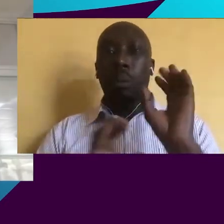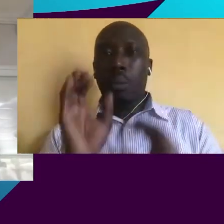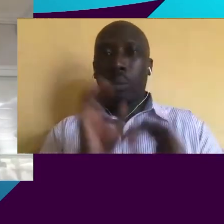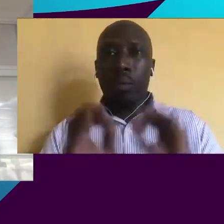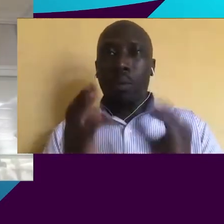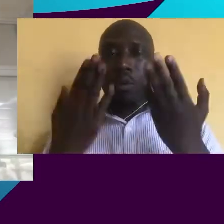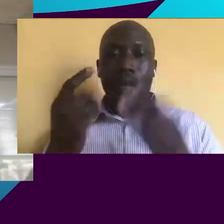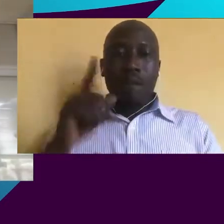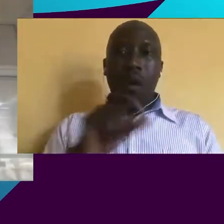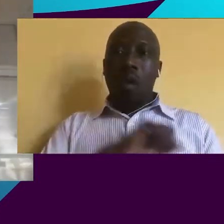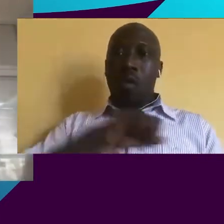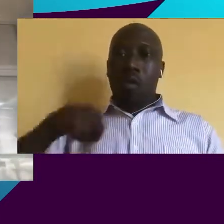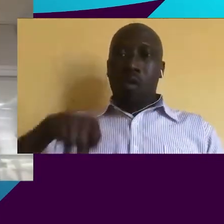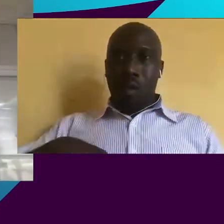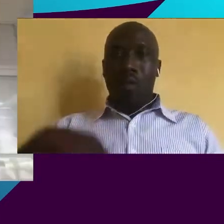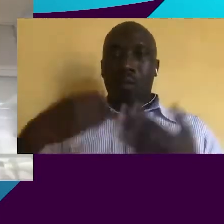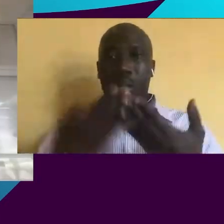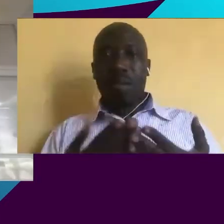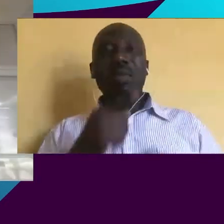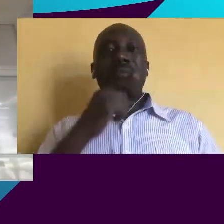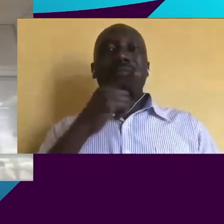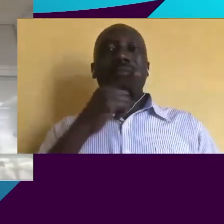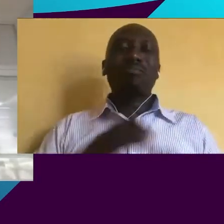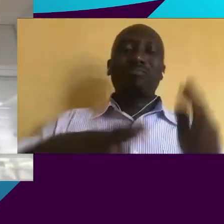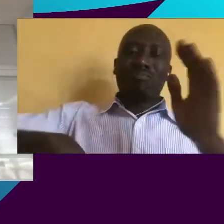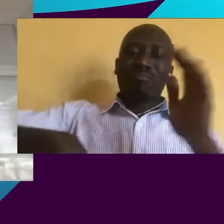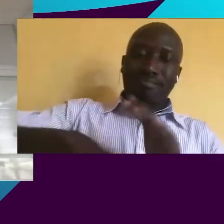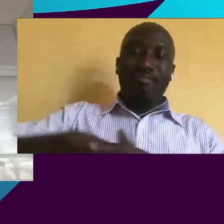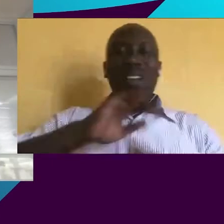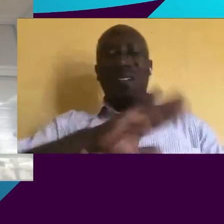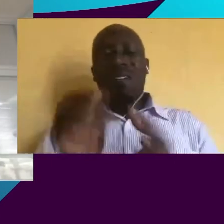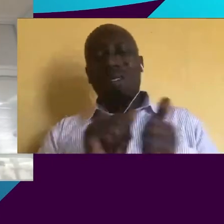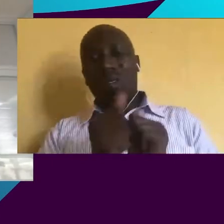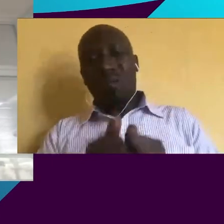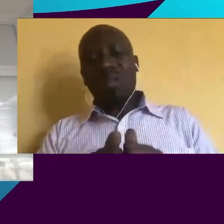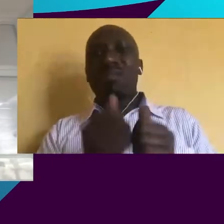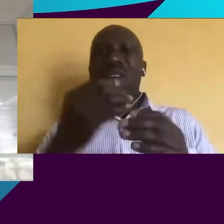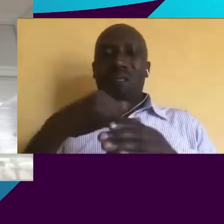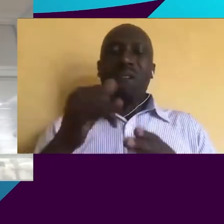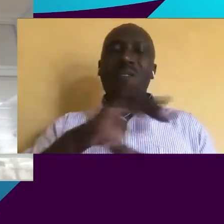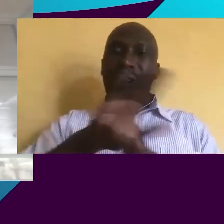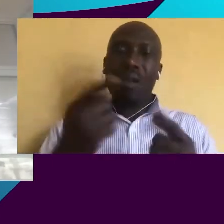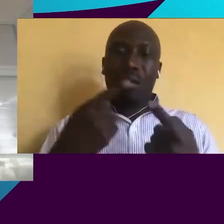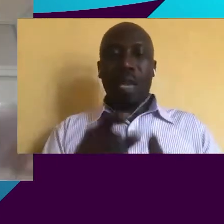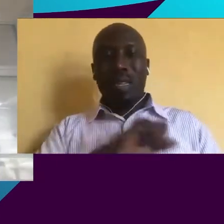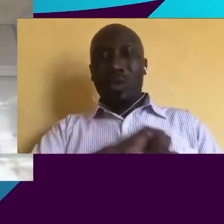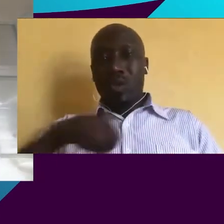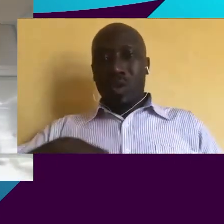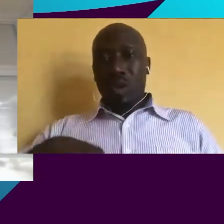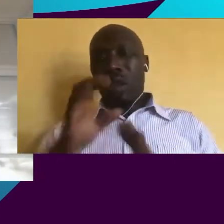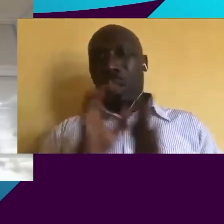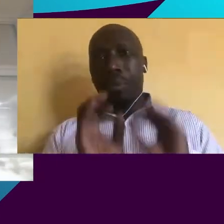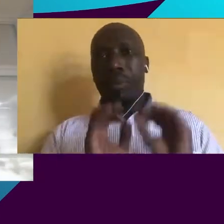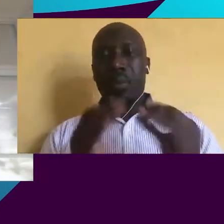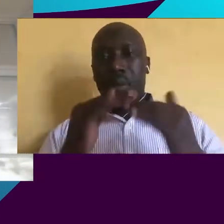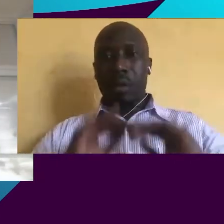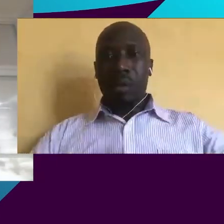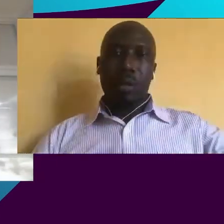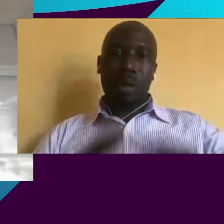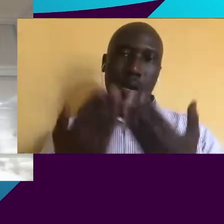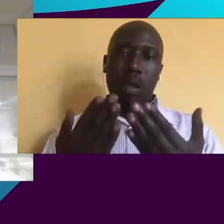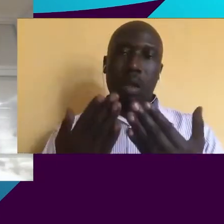The men play all these competitions all year round, but the women do not. So, Mr. Ali